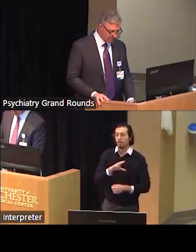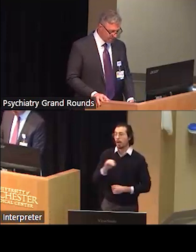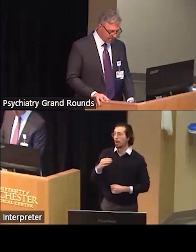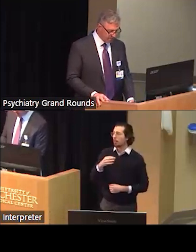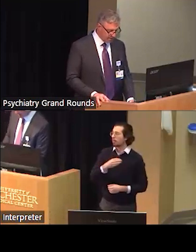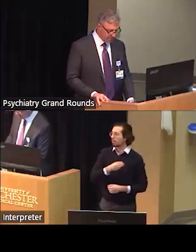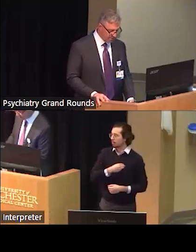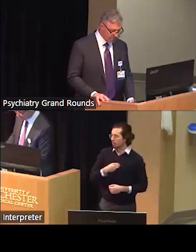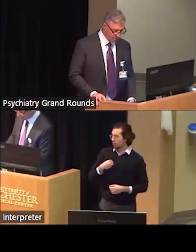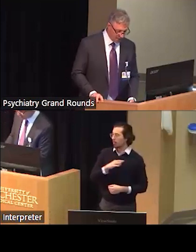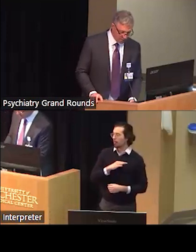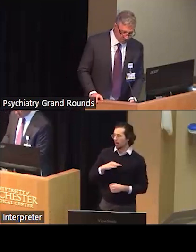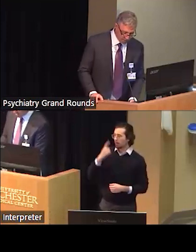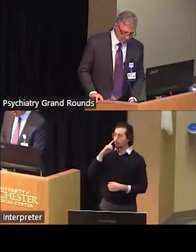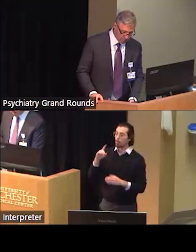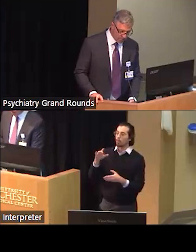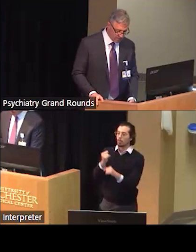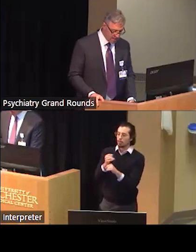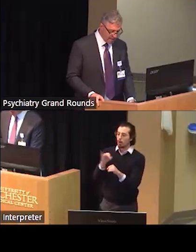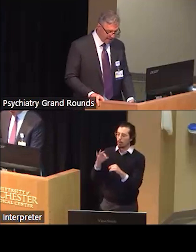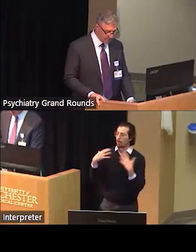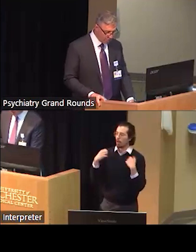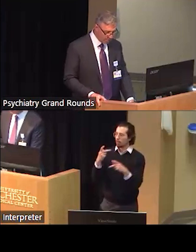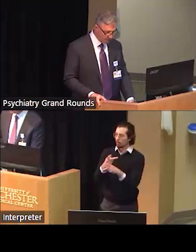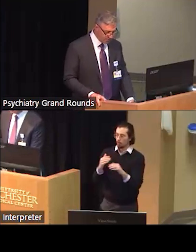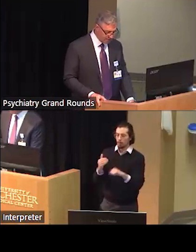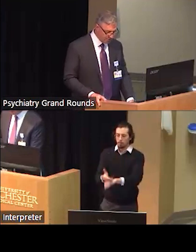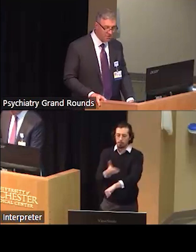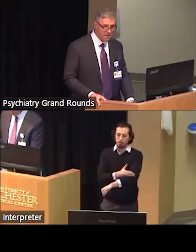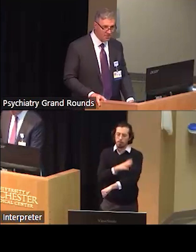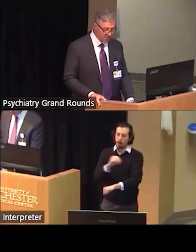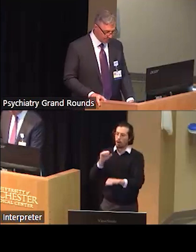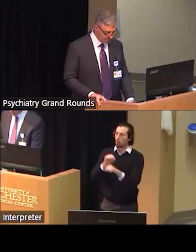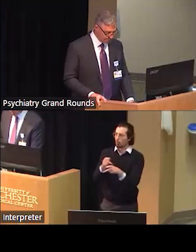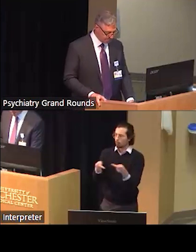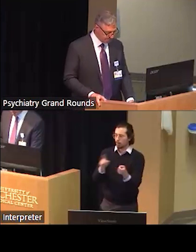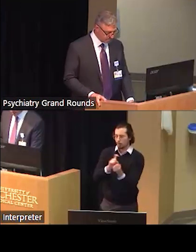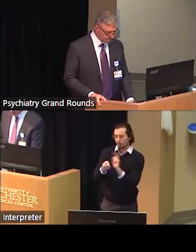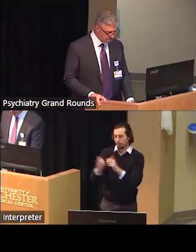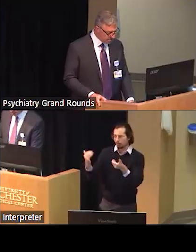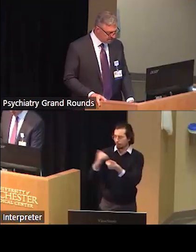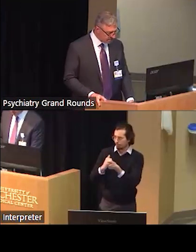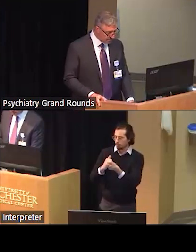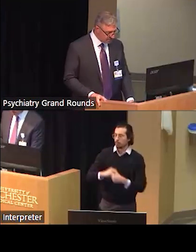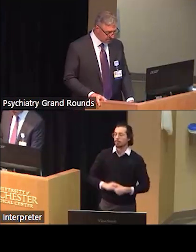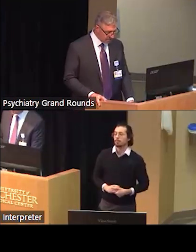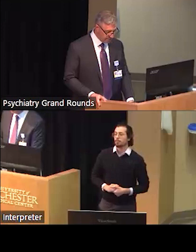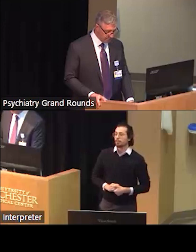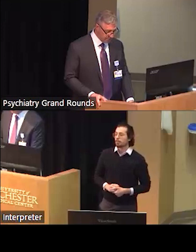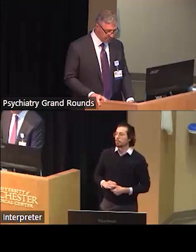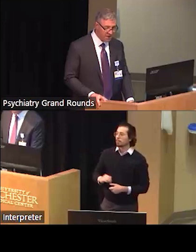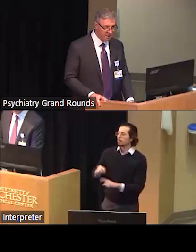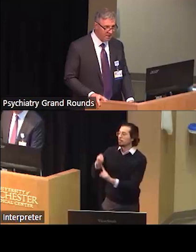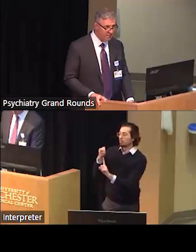of the faculty of the Institute of Healthcare Improvement and the Workplace Change Collaborative. Dr. Privitera